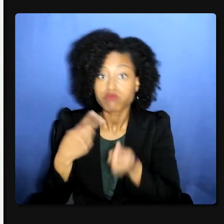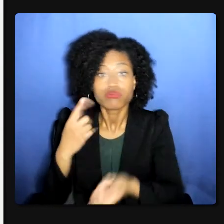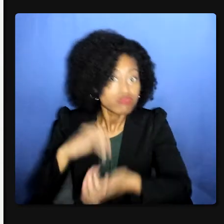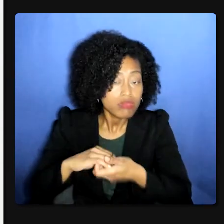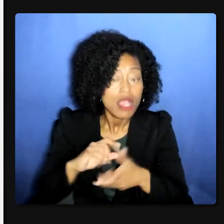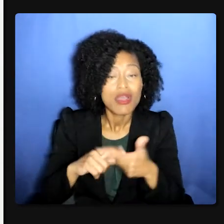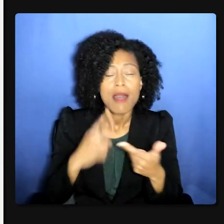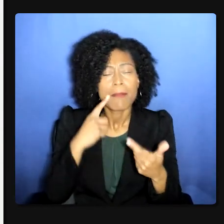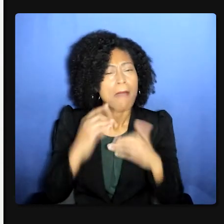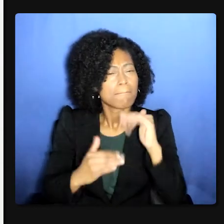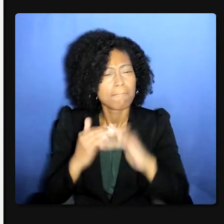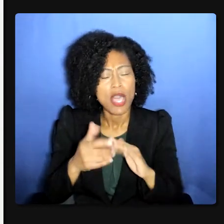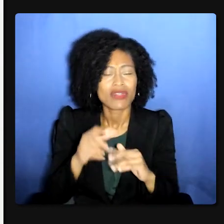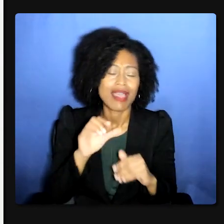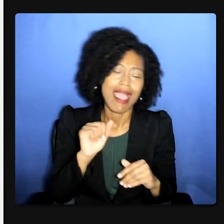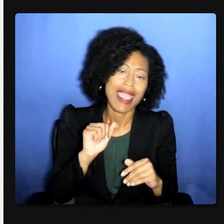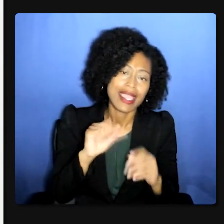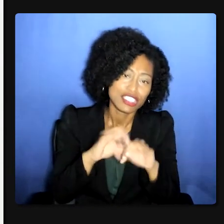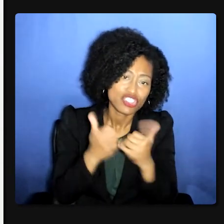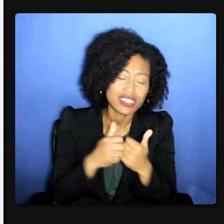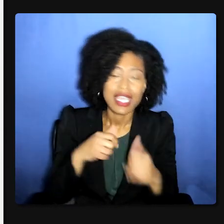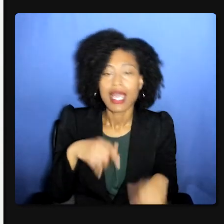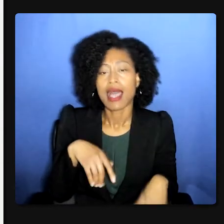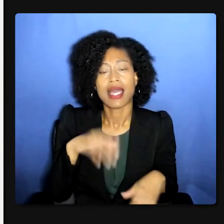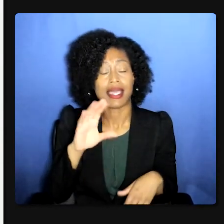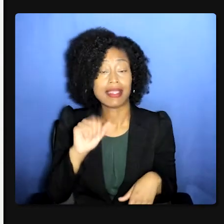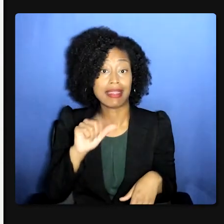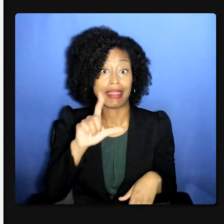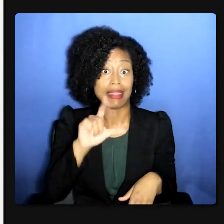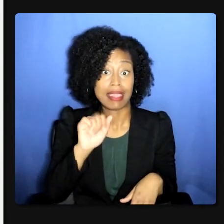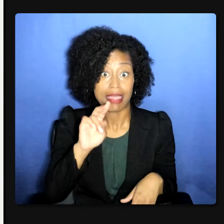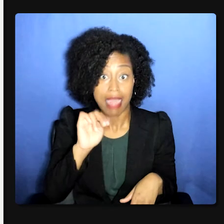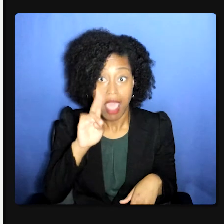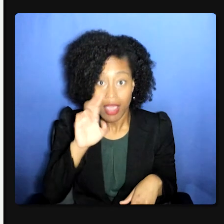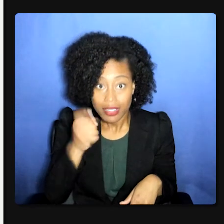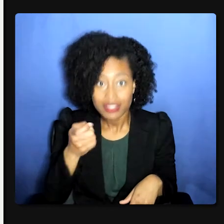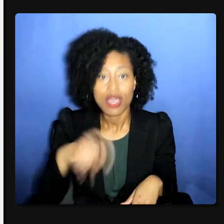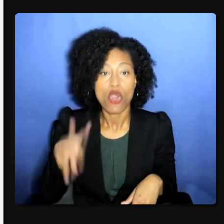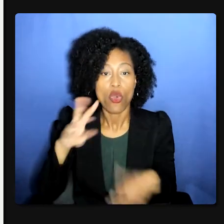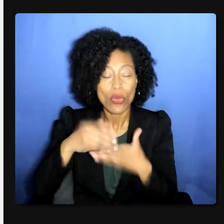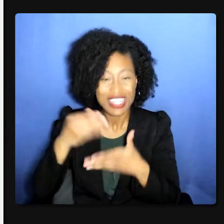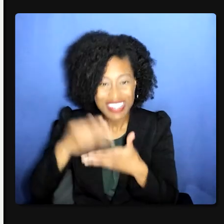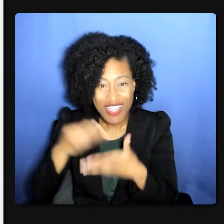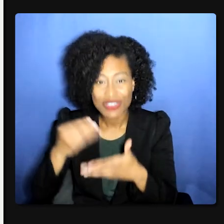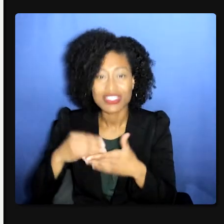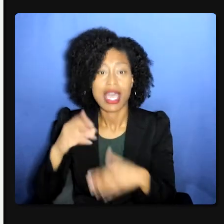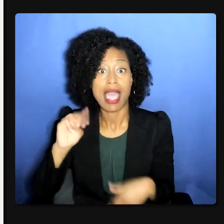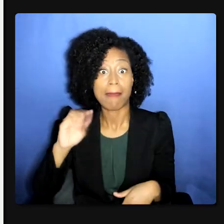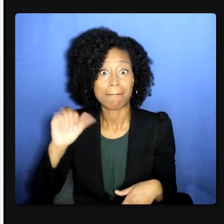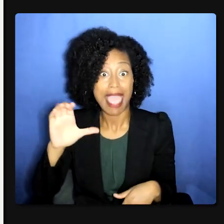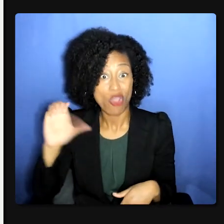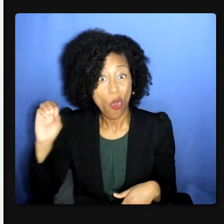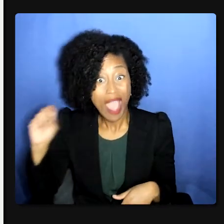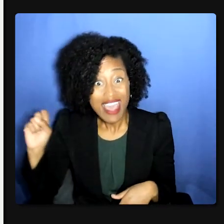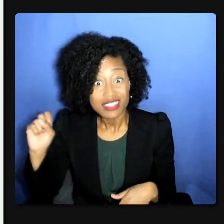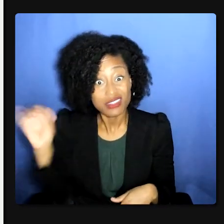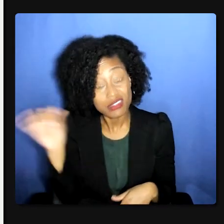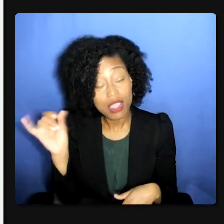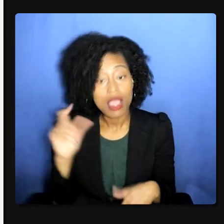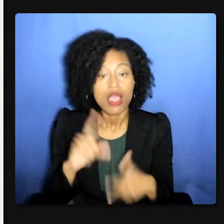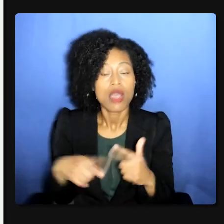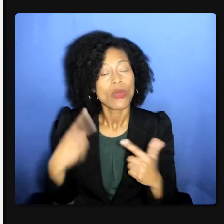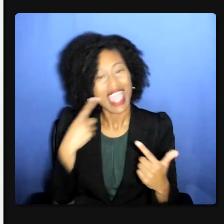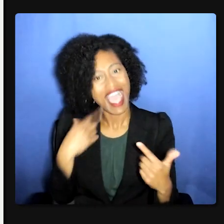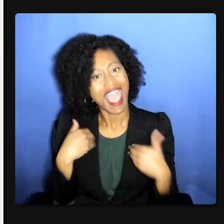themselves come in Windows, Linux, and even Mac OS flavors. And best of all, it works well with Perforce and integrates with Azure Active